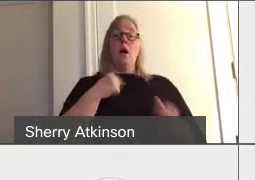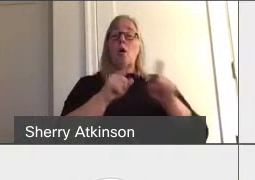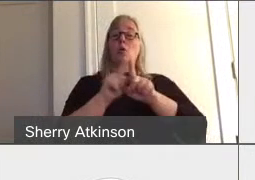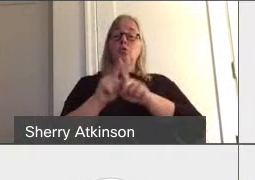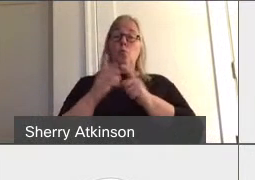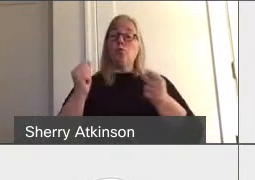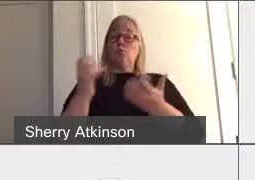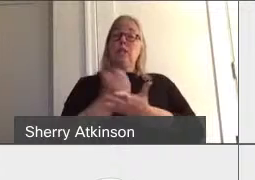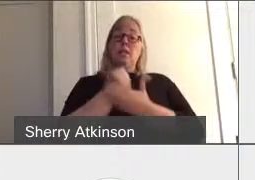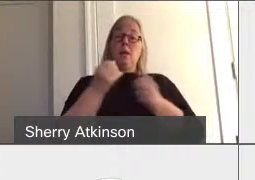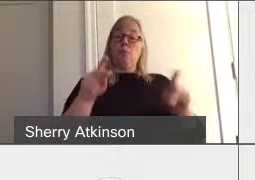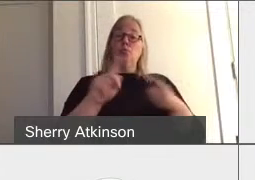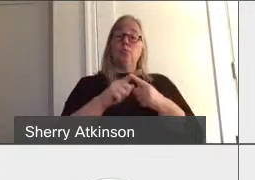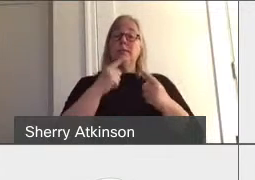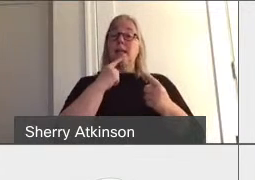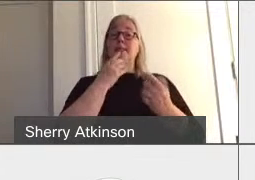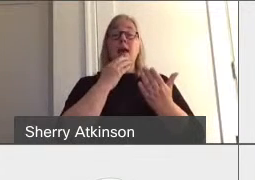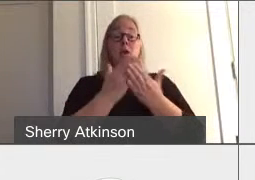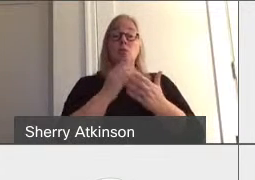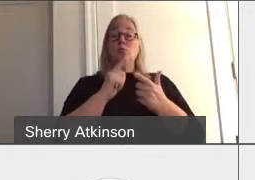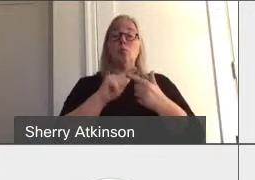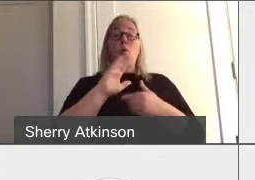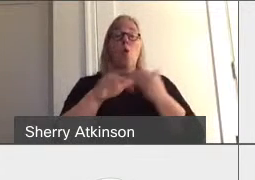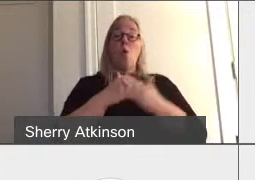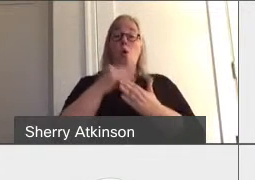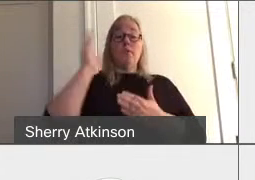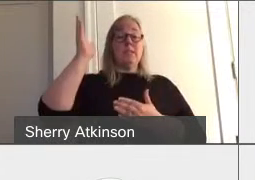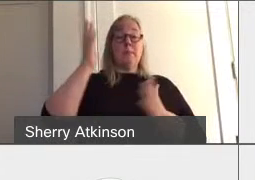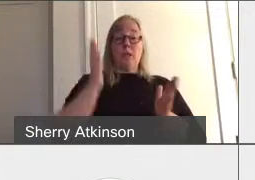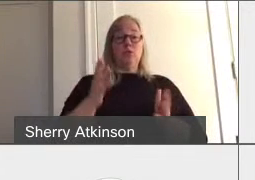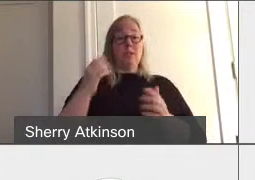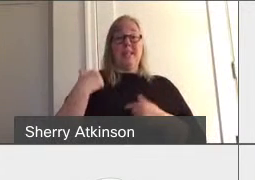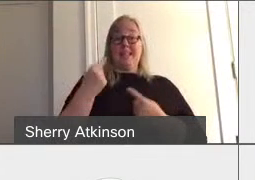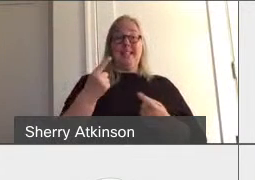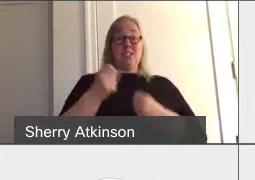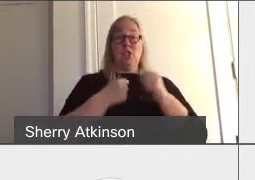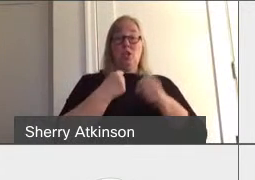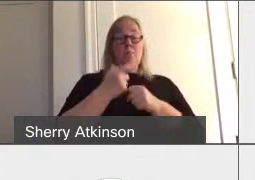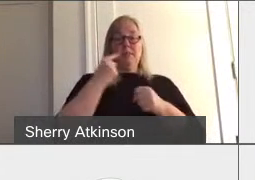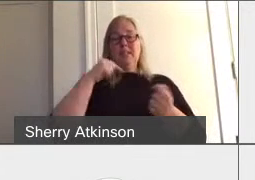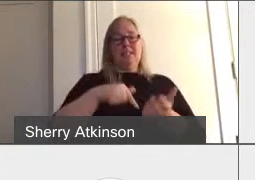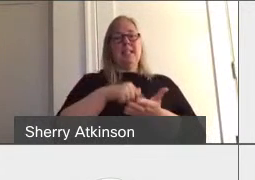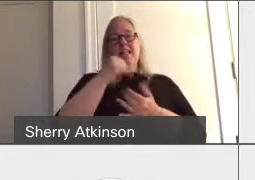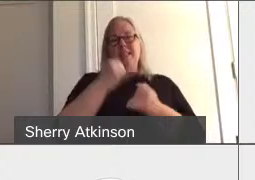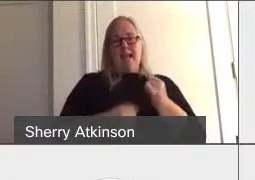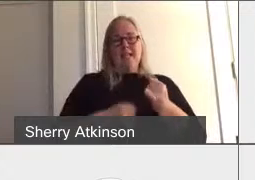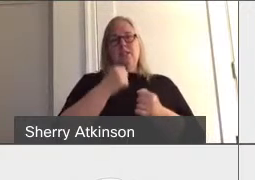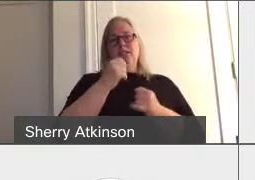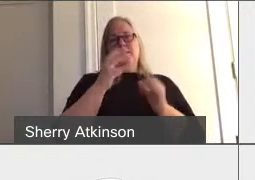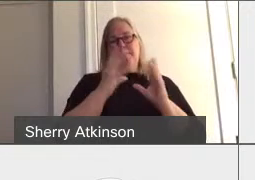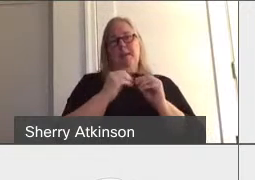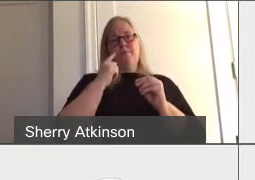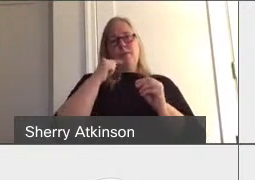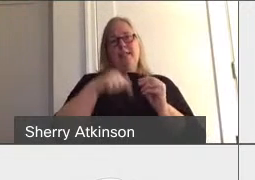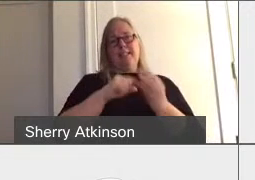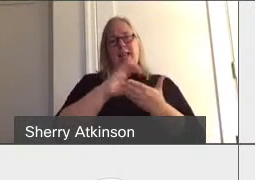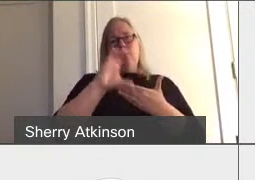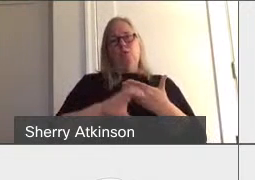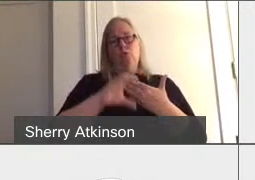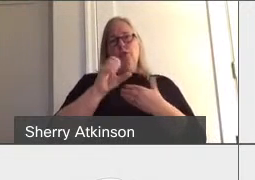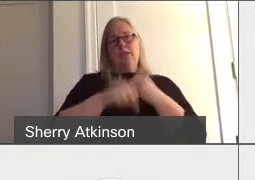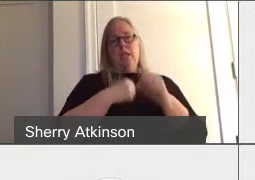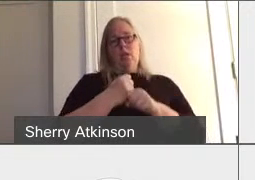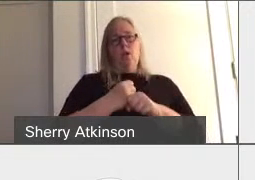the opportunity to thank all the speakers this year, because this will be the last meeting in this calendar year. And last a few